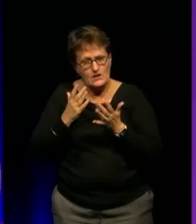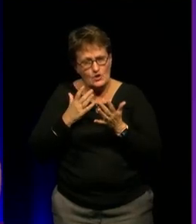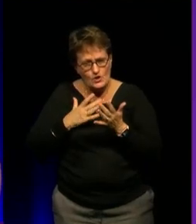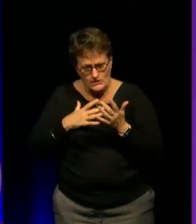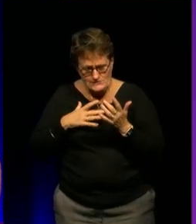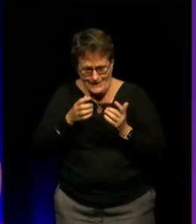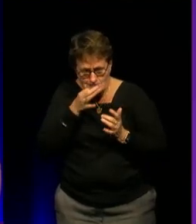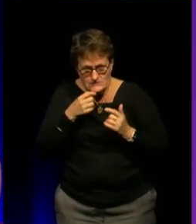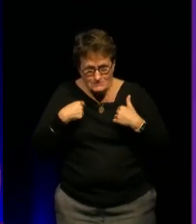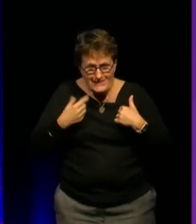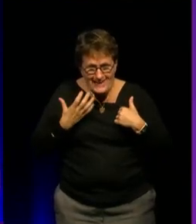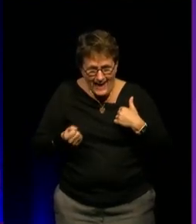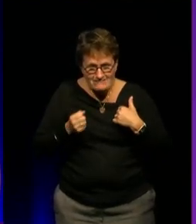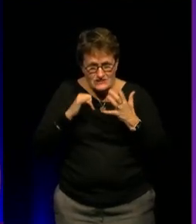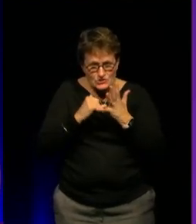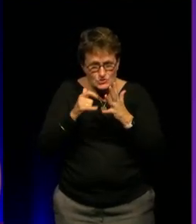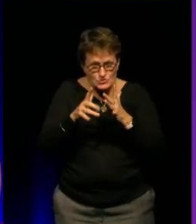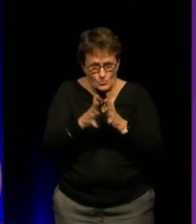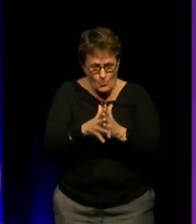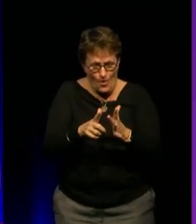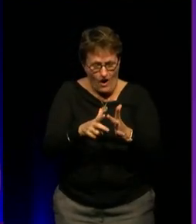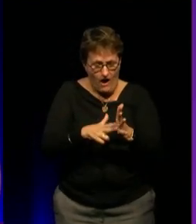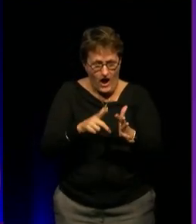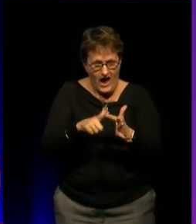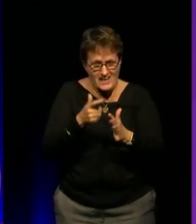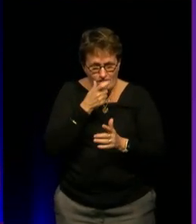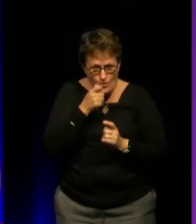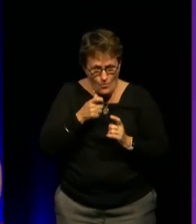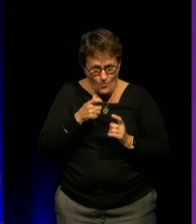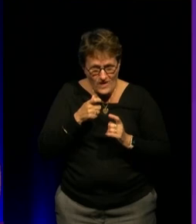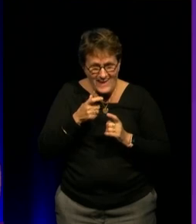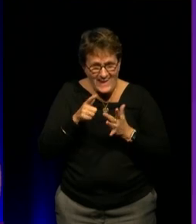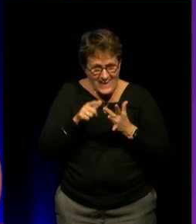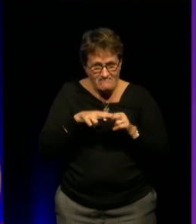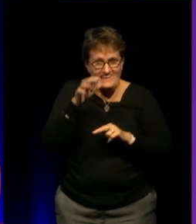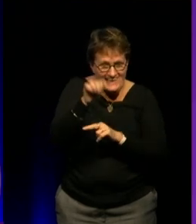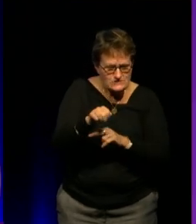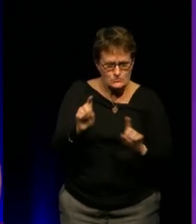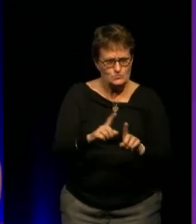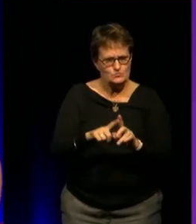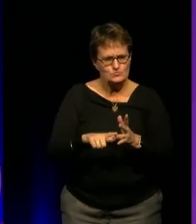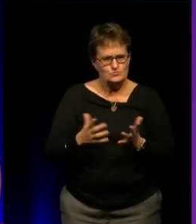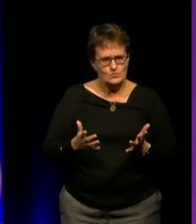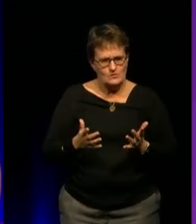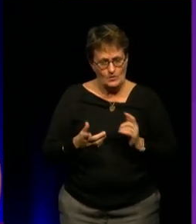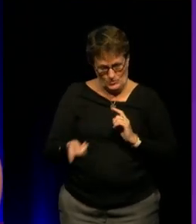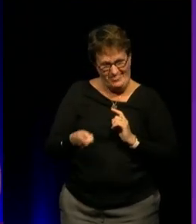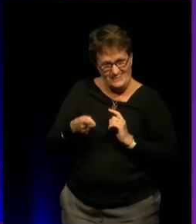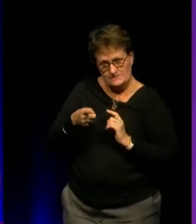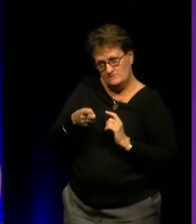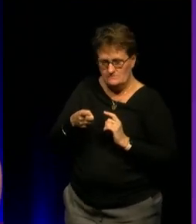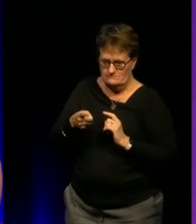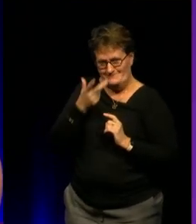flu? And if I do, what can I do about it? What should I do about it? And so